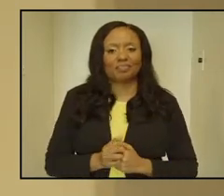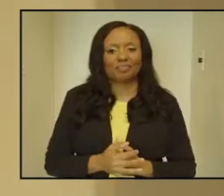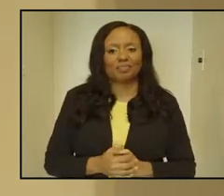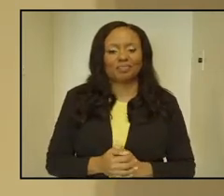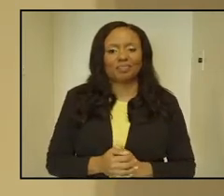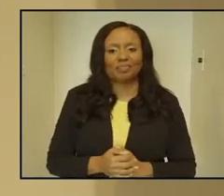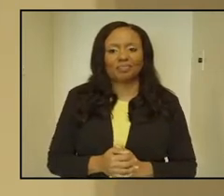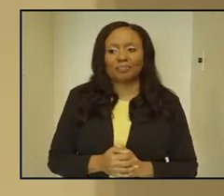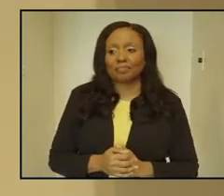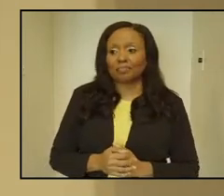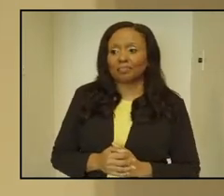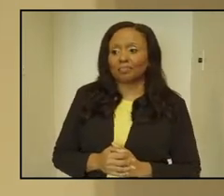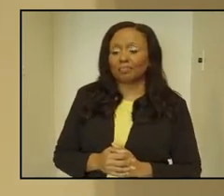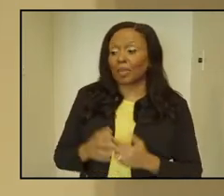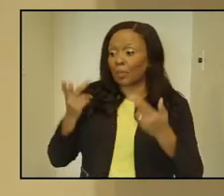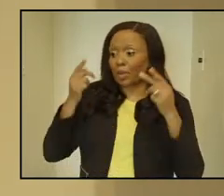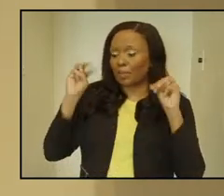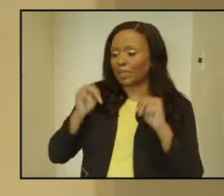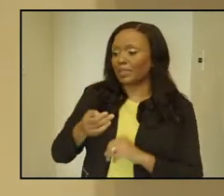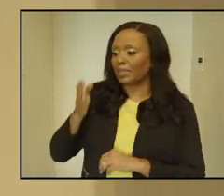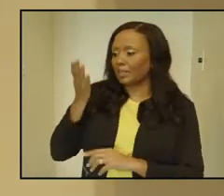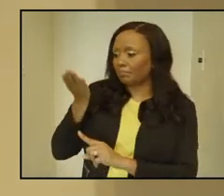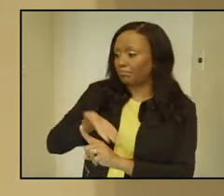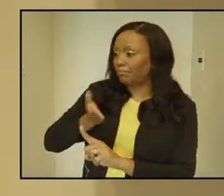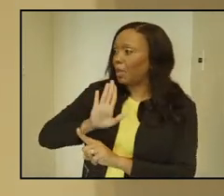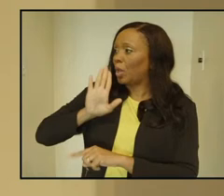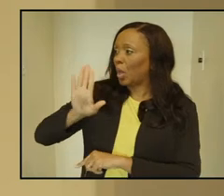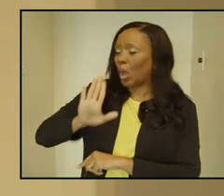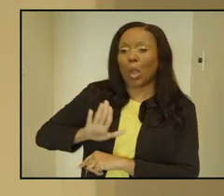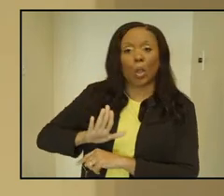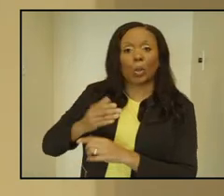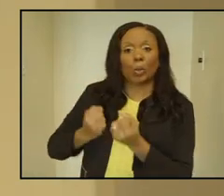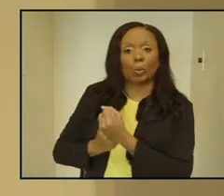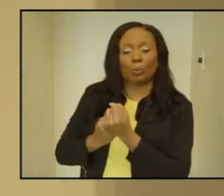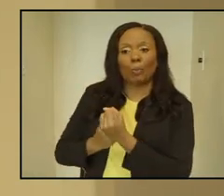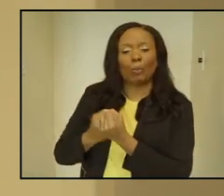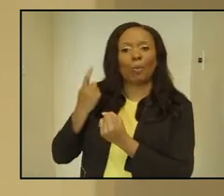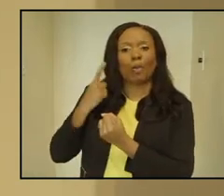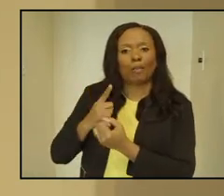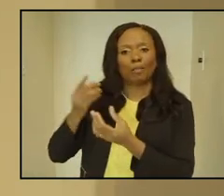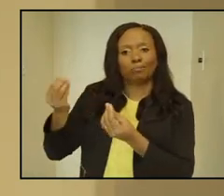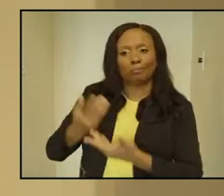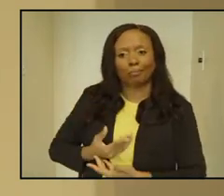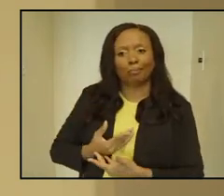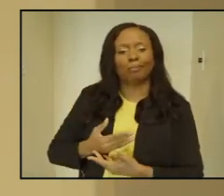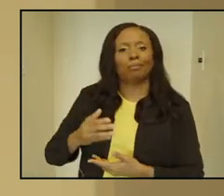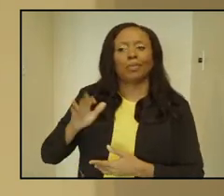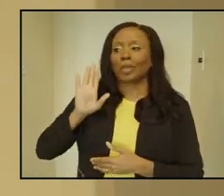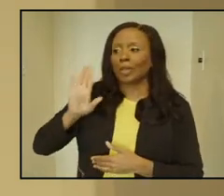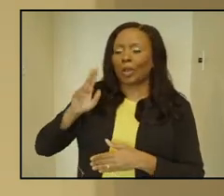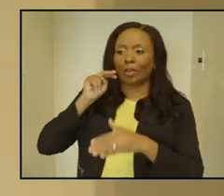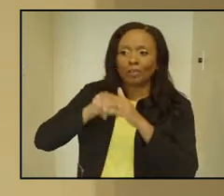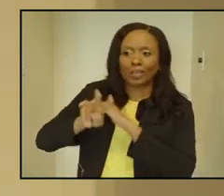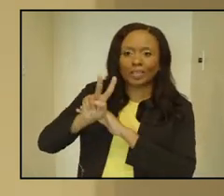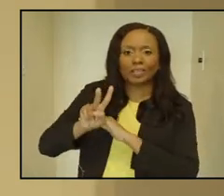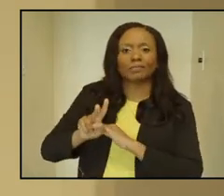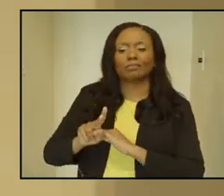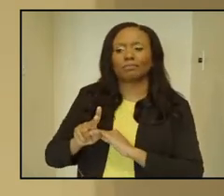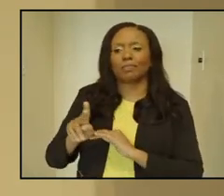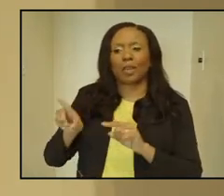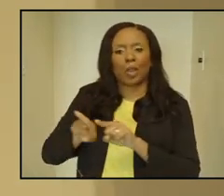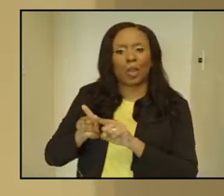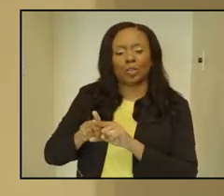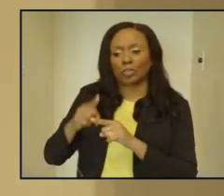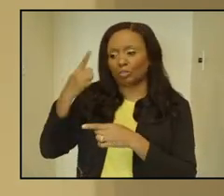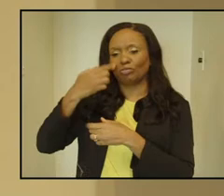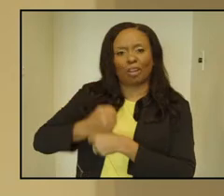Your support for the vision of CAIPO and champion of this cause is in keeping with your vision